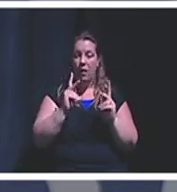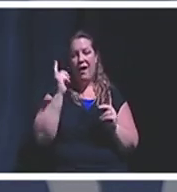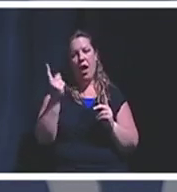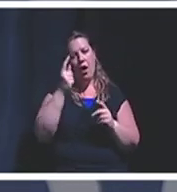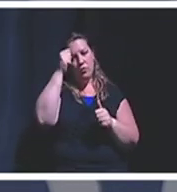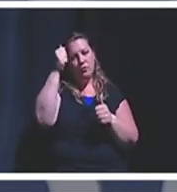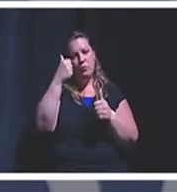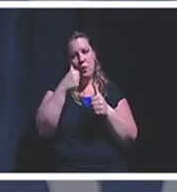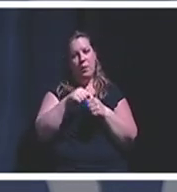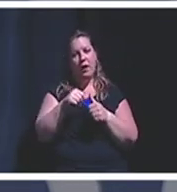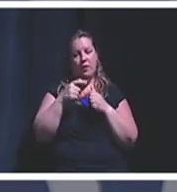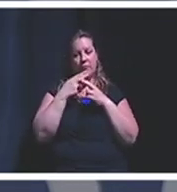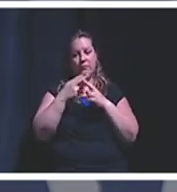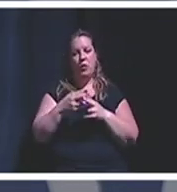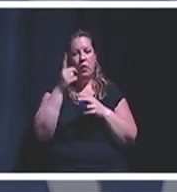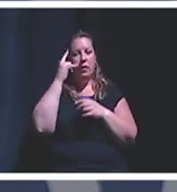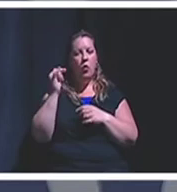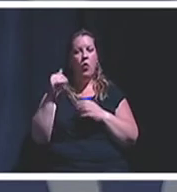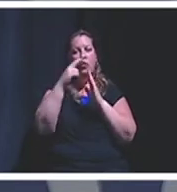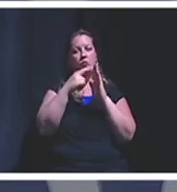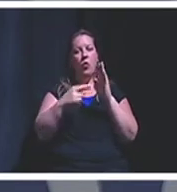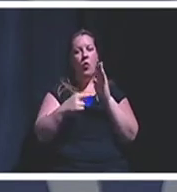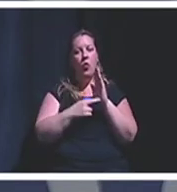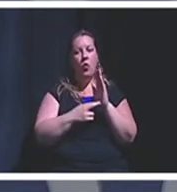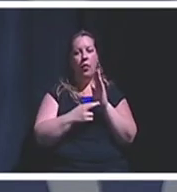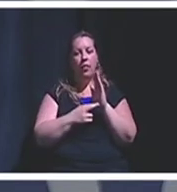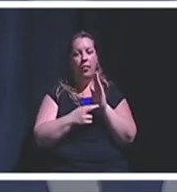us: do unto others as you will have them